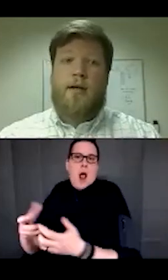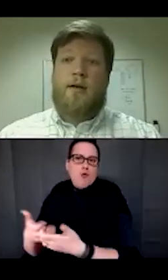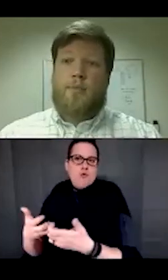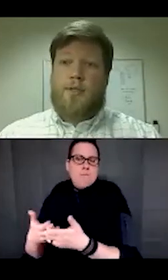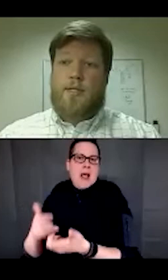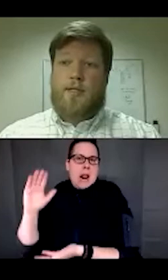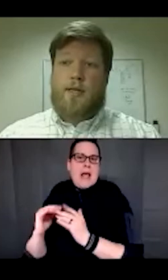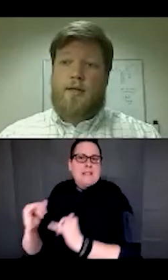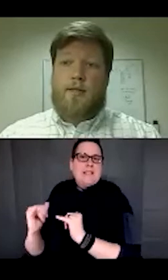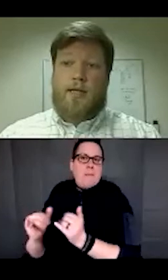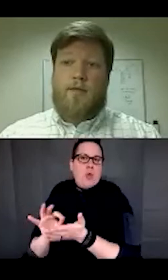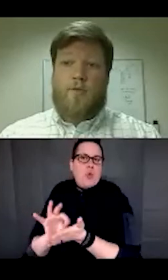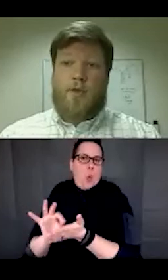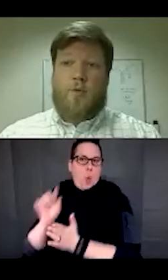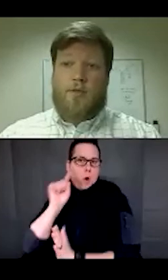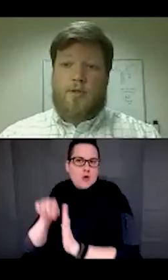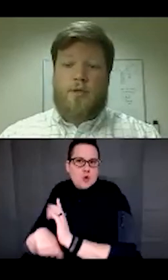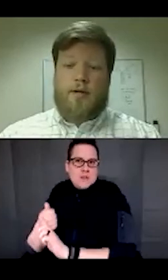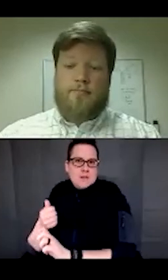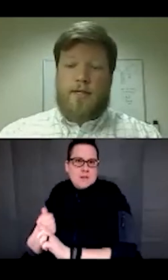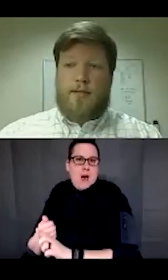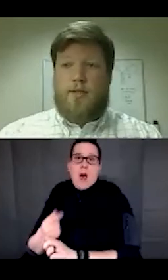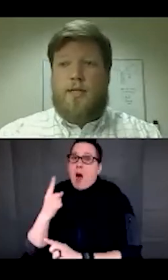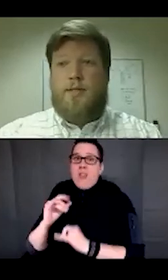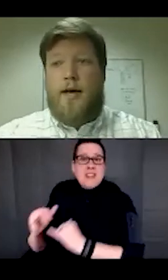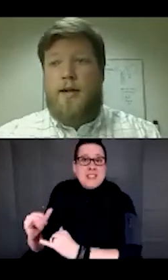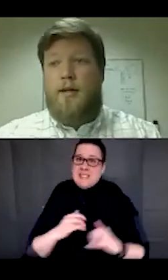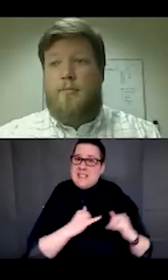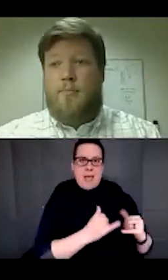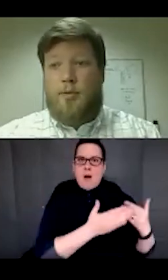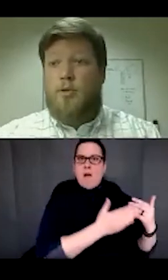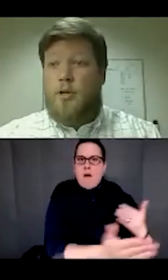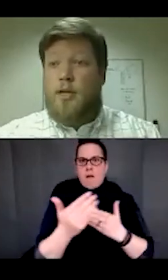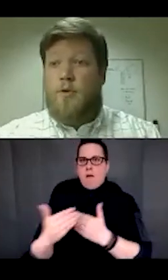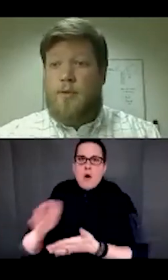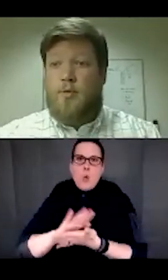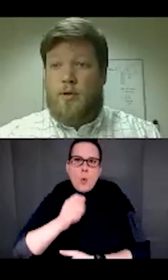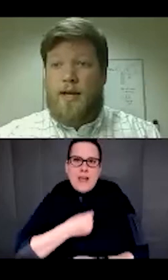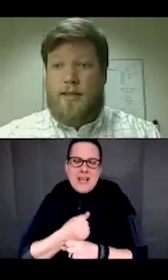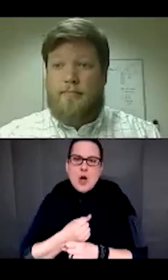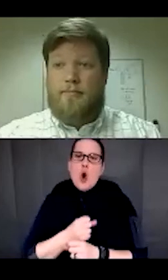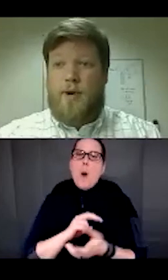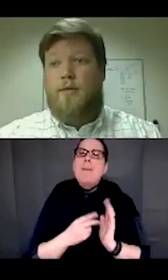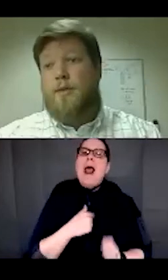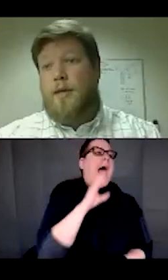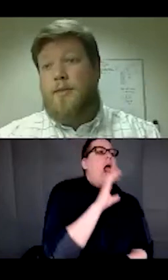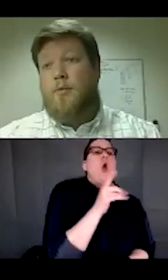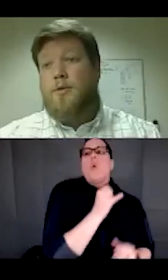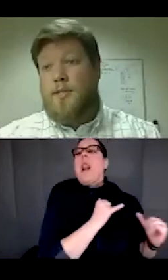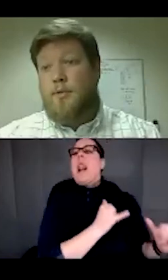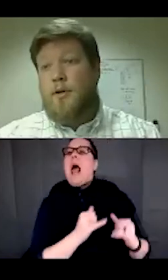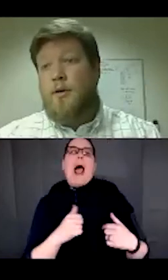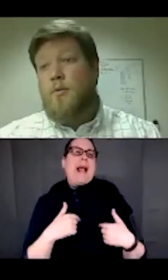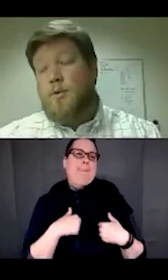similarity persisted even over the course of the school year, suggesting that people are looking for people who are like them, rather than they